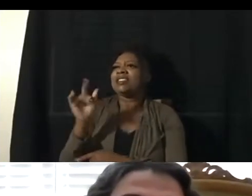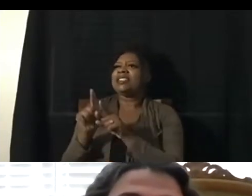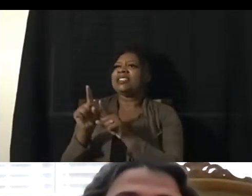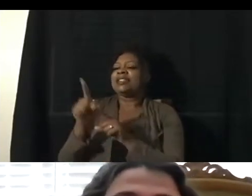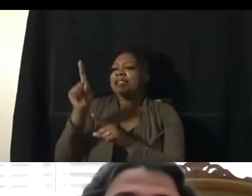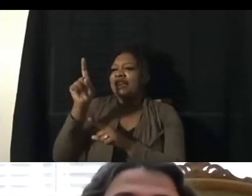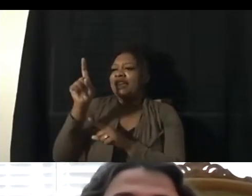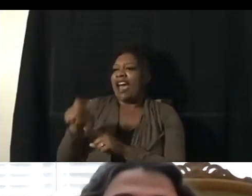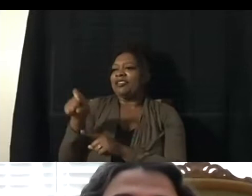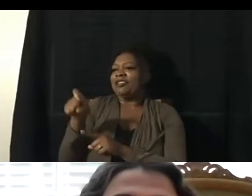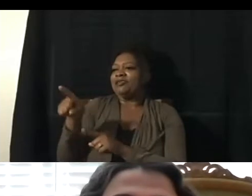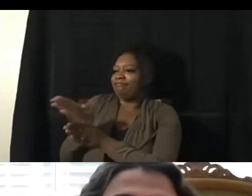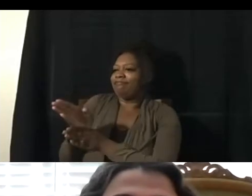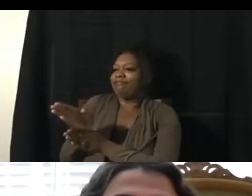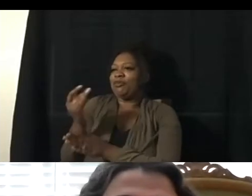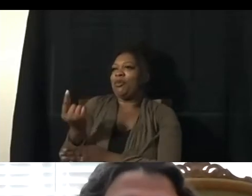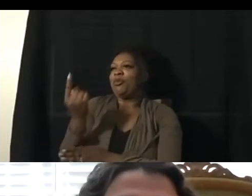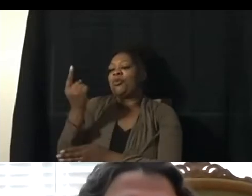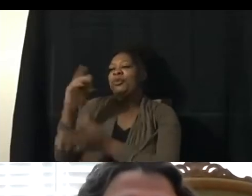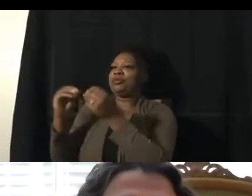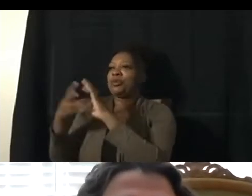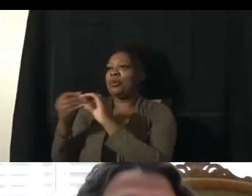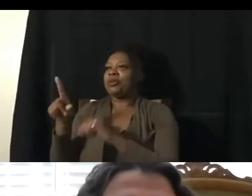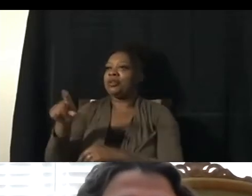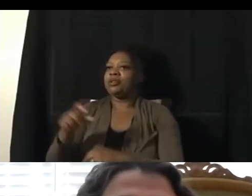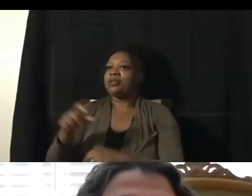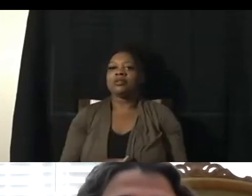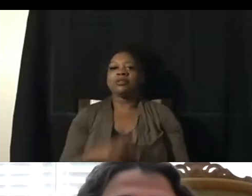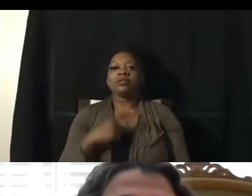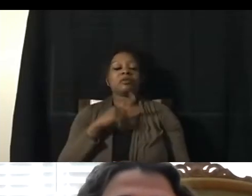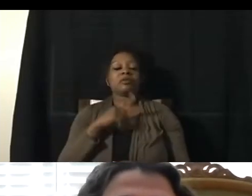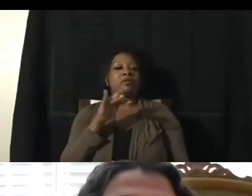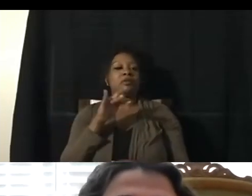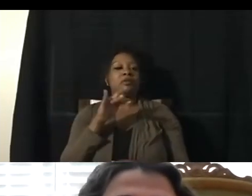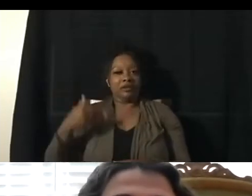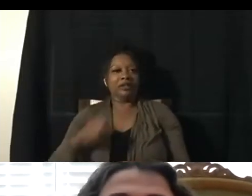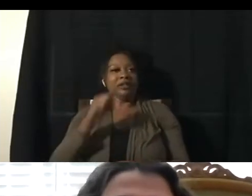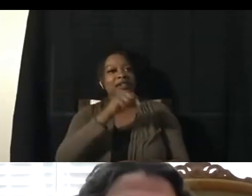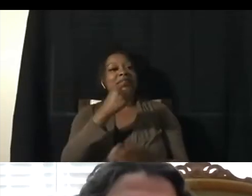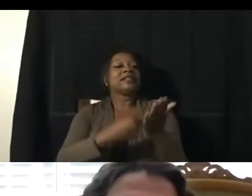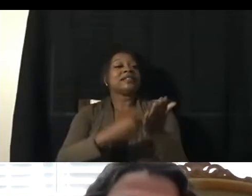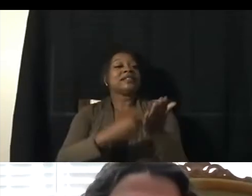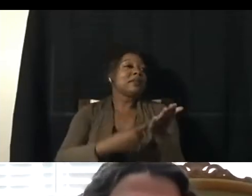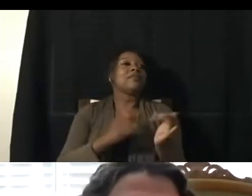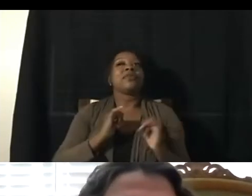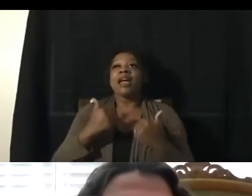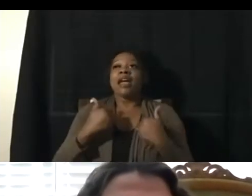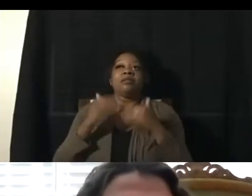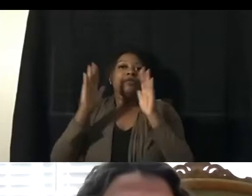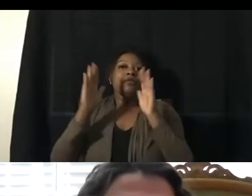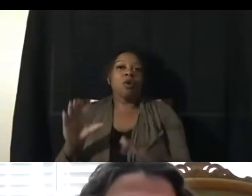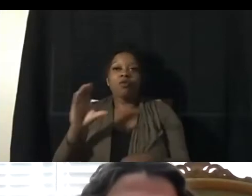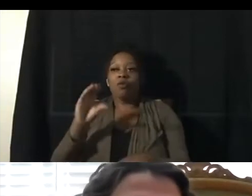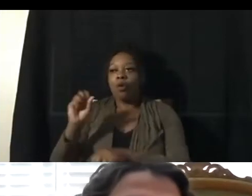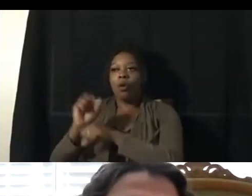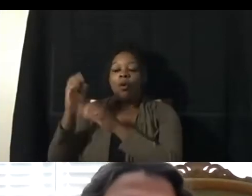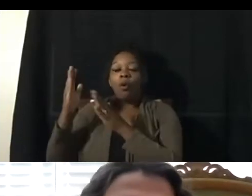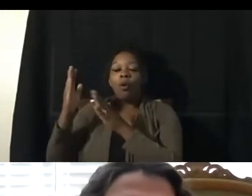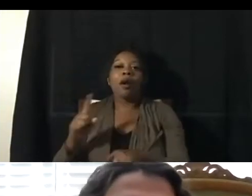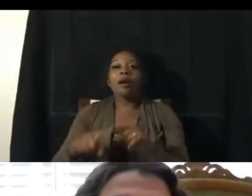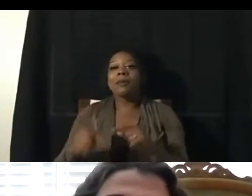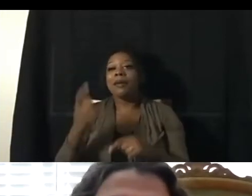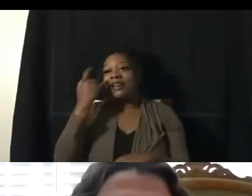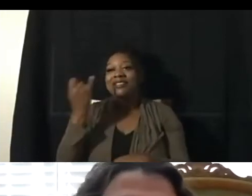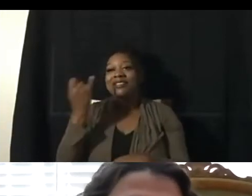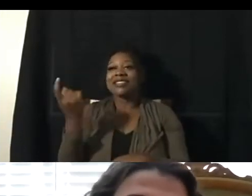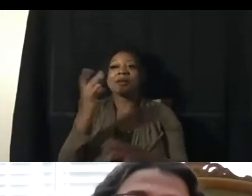yeah. I have great coworkers, but if there's anything with a tangential connection to disability, I'll get